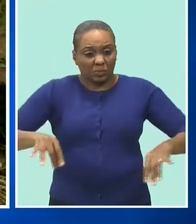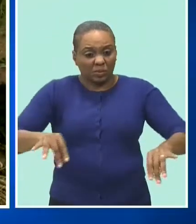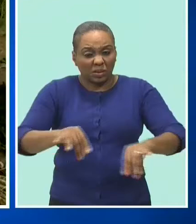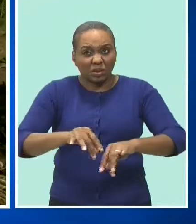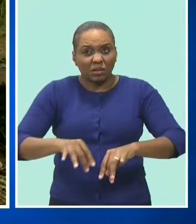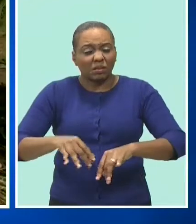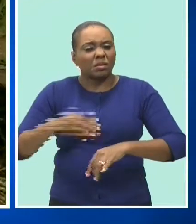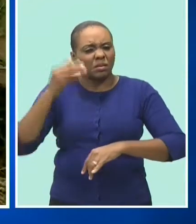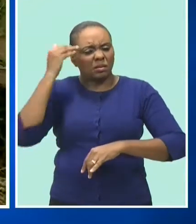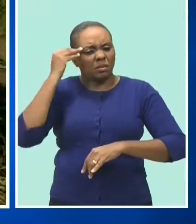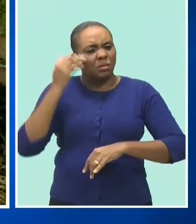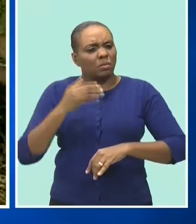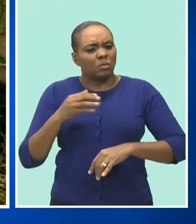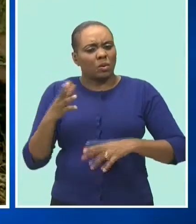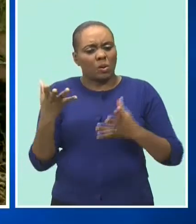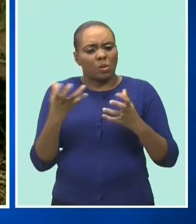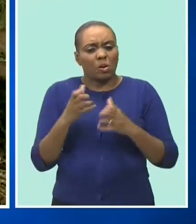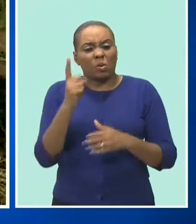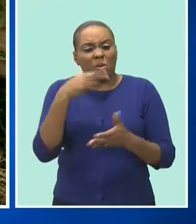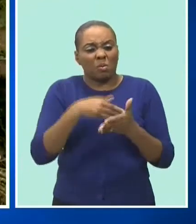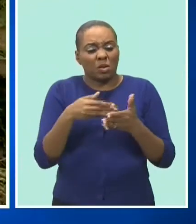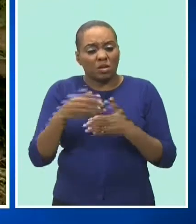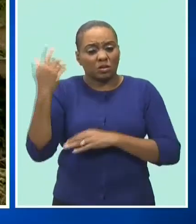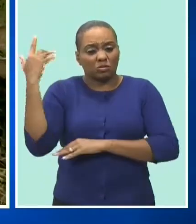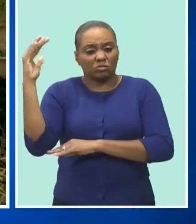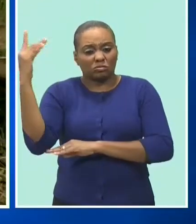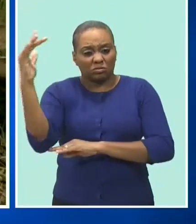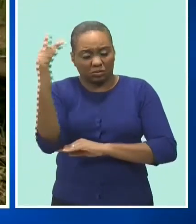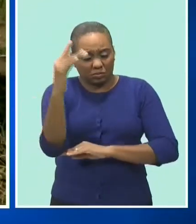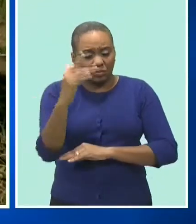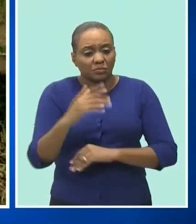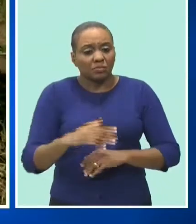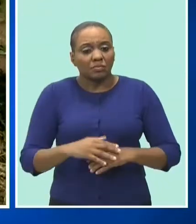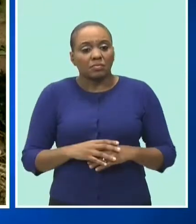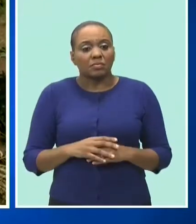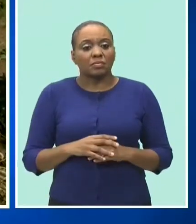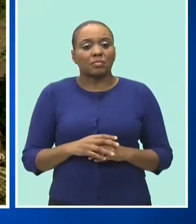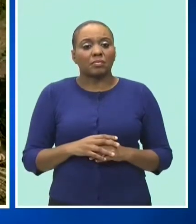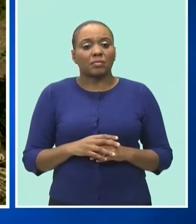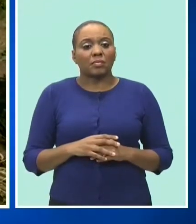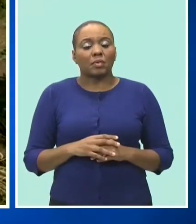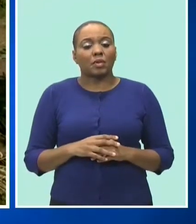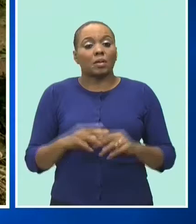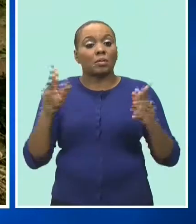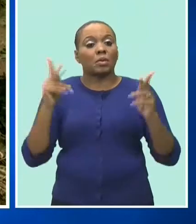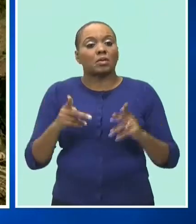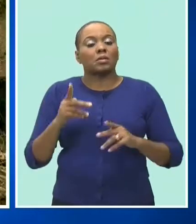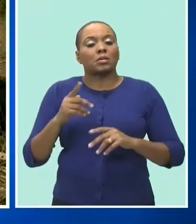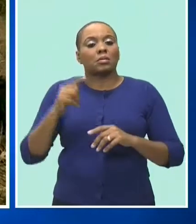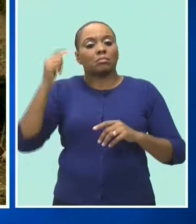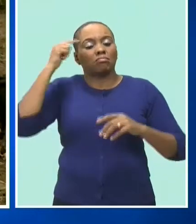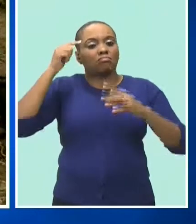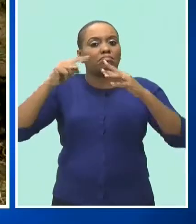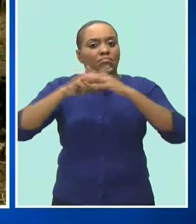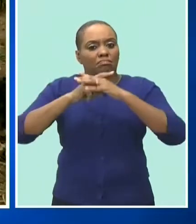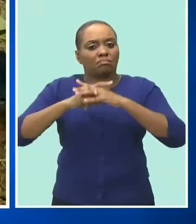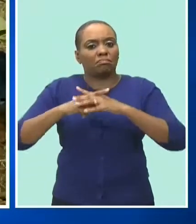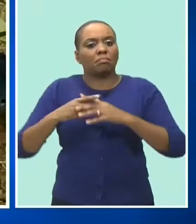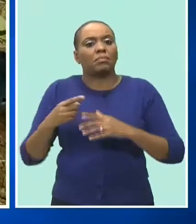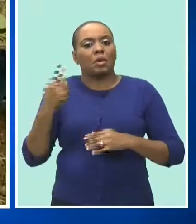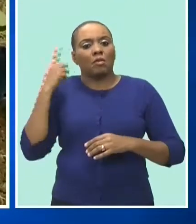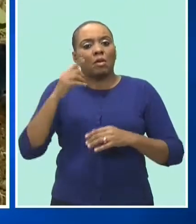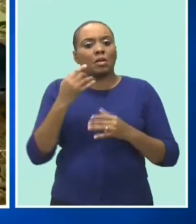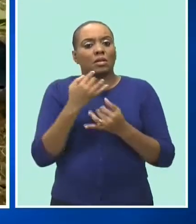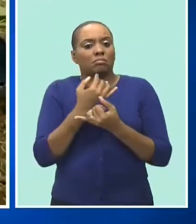Every Bajan program in conjunction with the government's We Planting initiative. Co-founder and director of the Barbados Independent Film